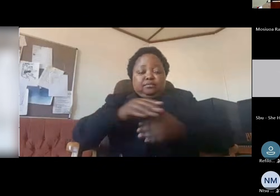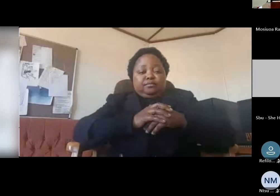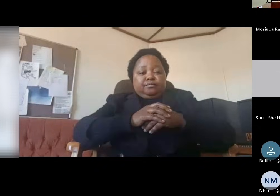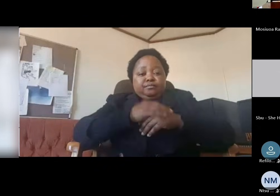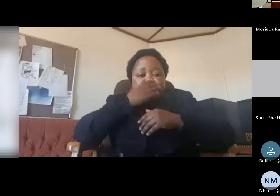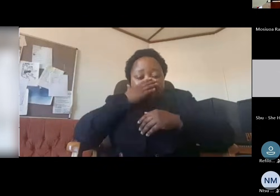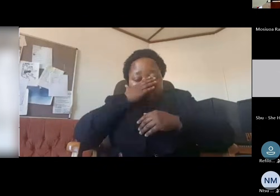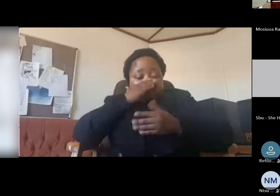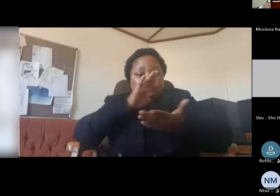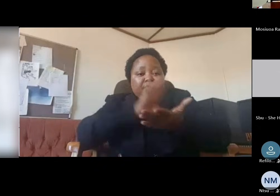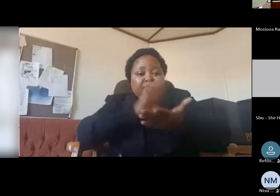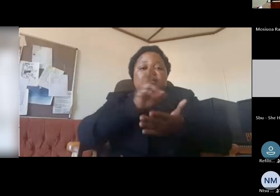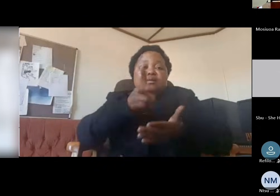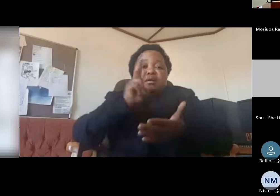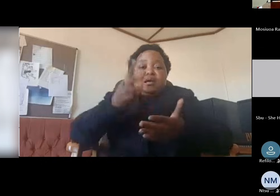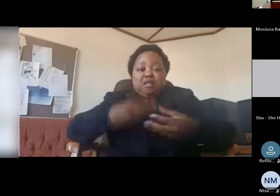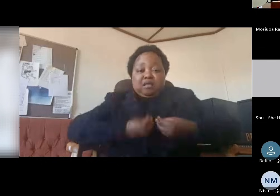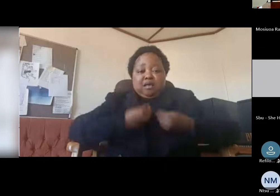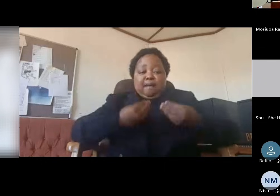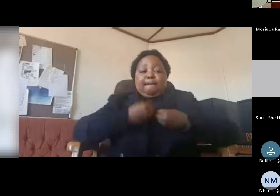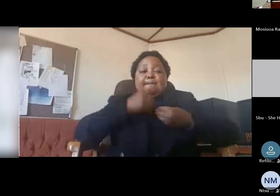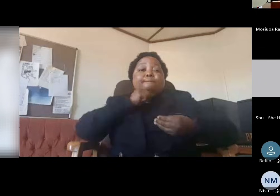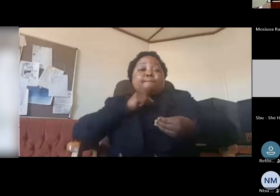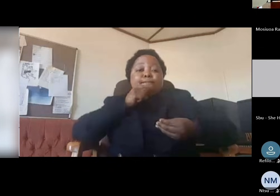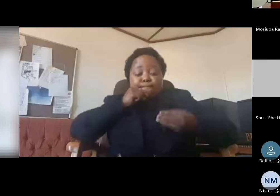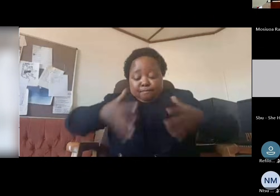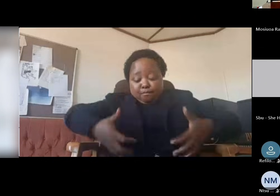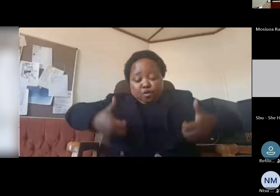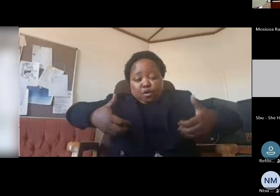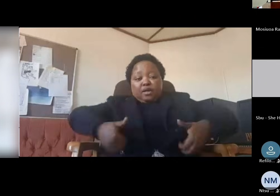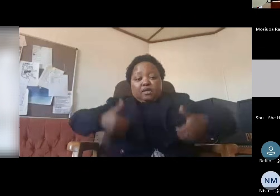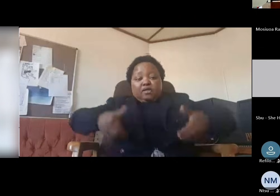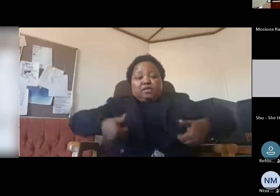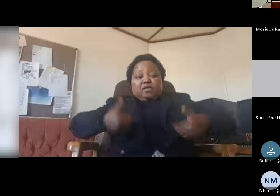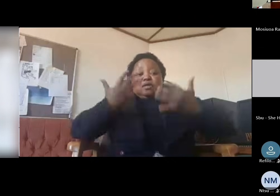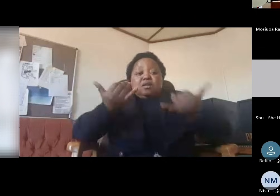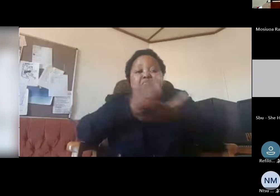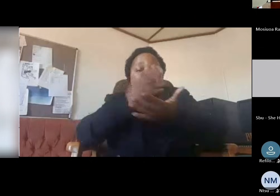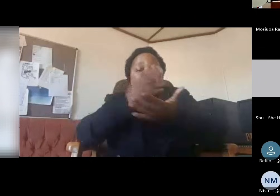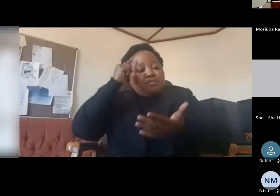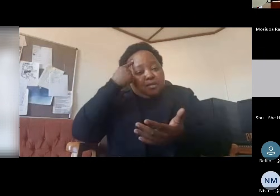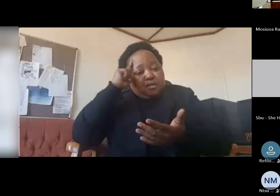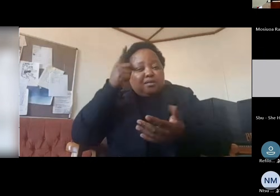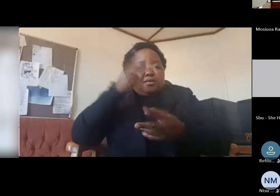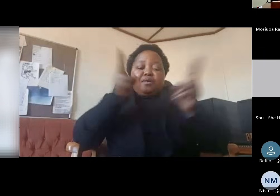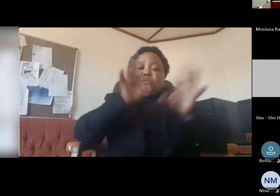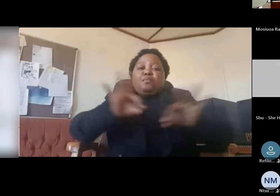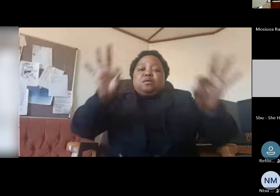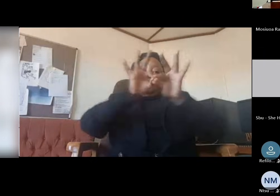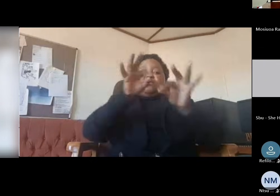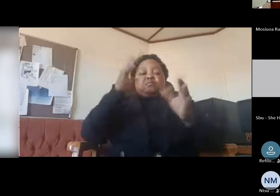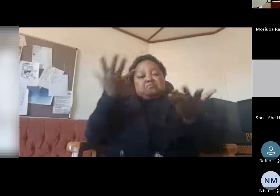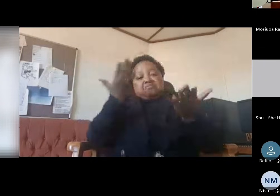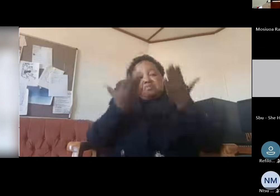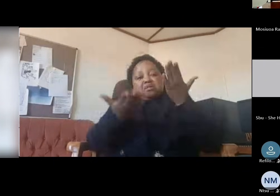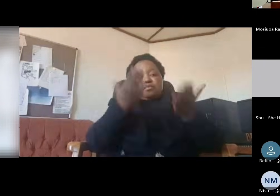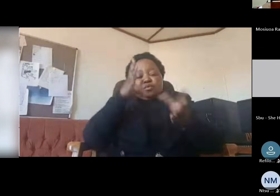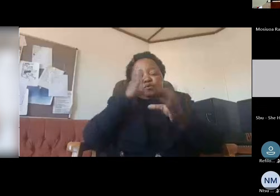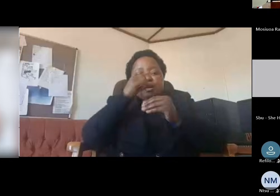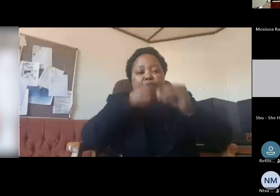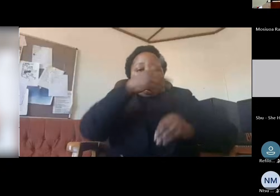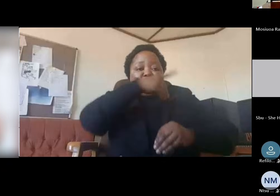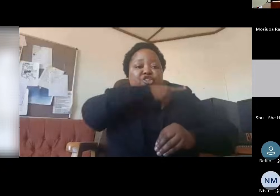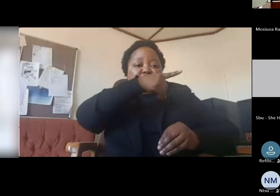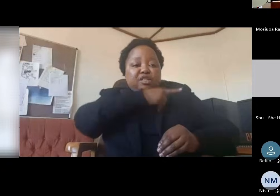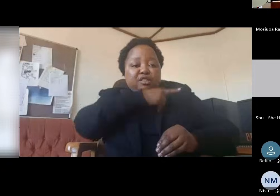young boys as well. So I think it's really important to, as my colleague spoke about, that gender element and the